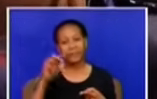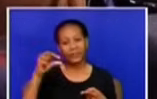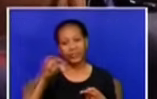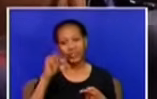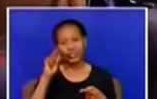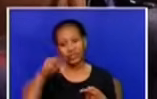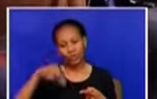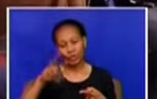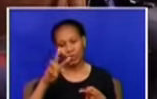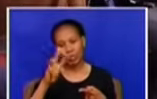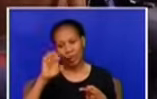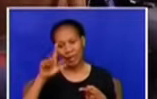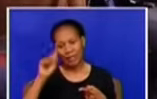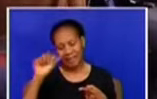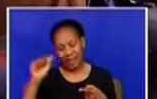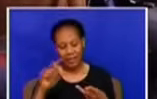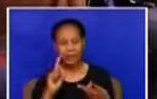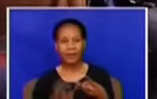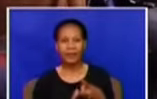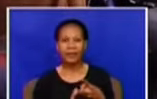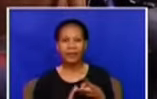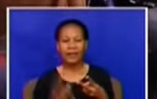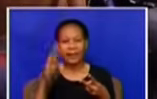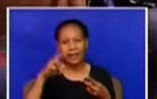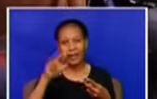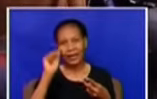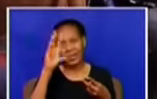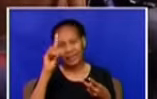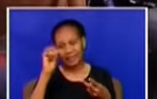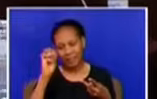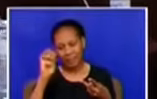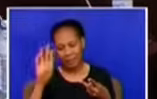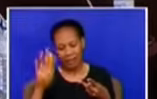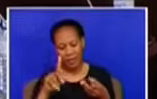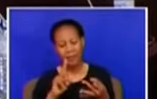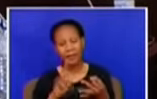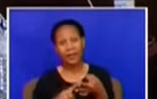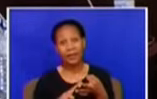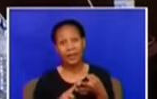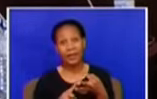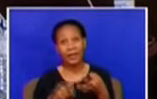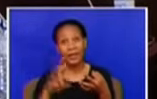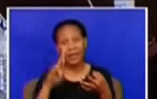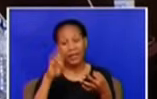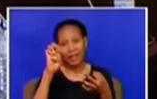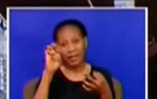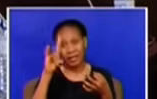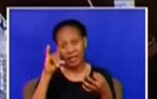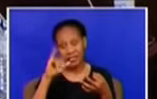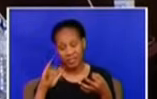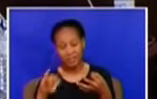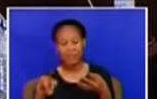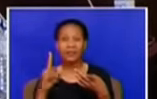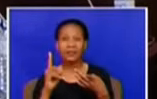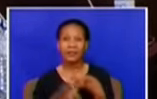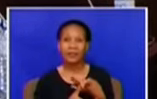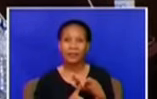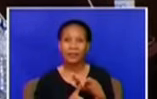Kweta Augustina Madala, Khadebe Shegi Lisejo, Redi Vesven